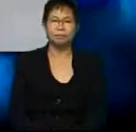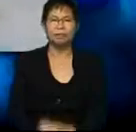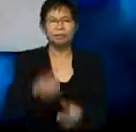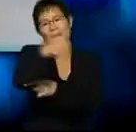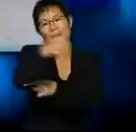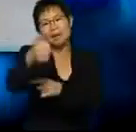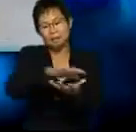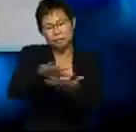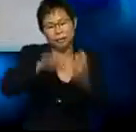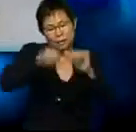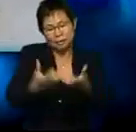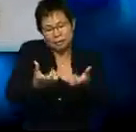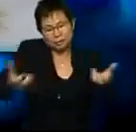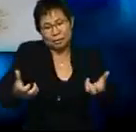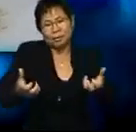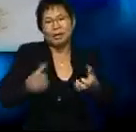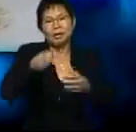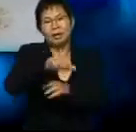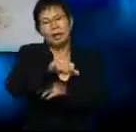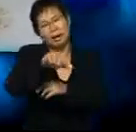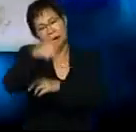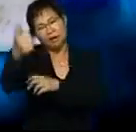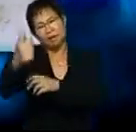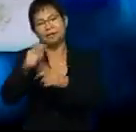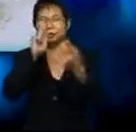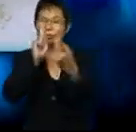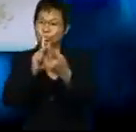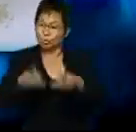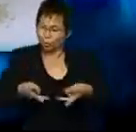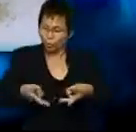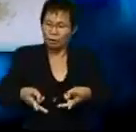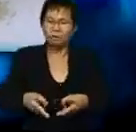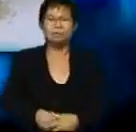Other mixtures can be separated in other suitable ways.